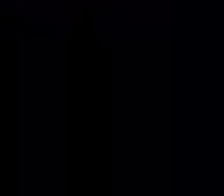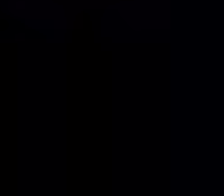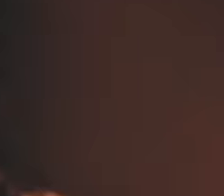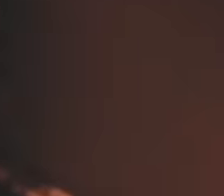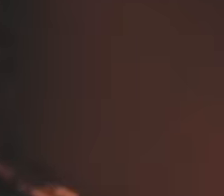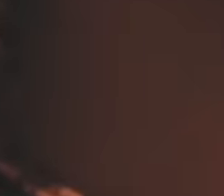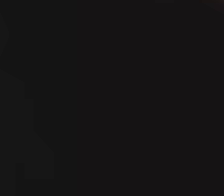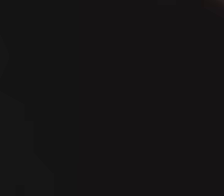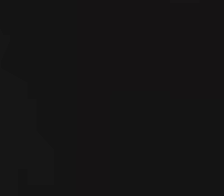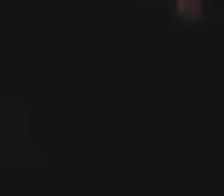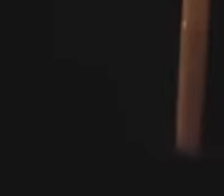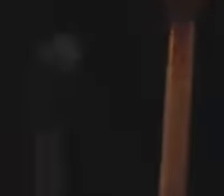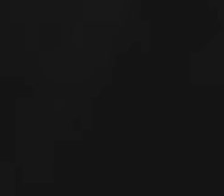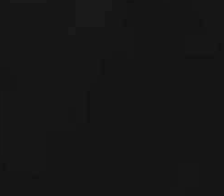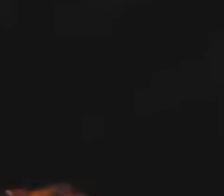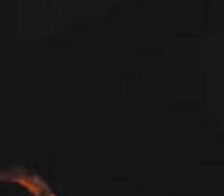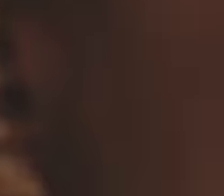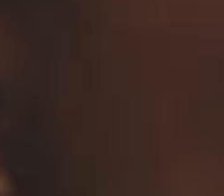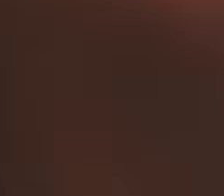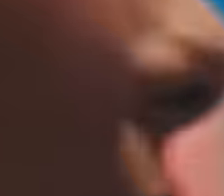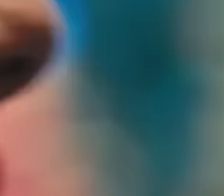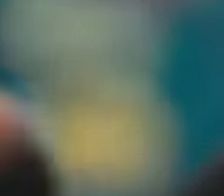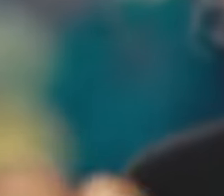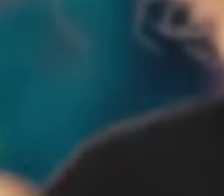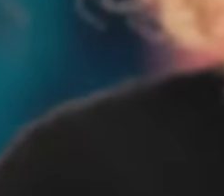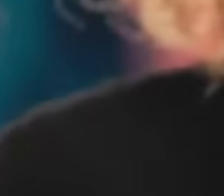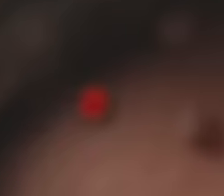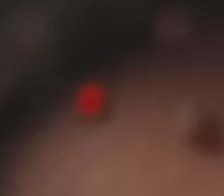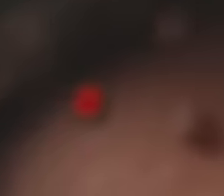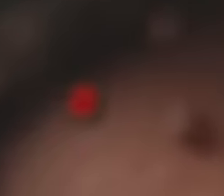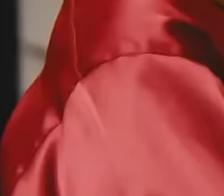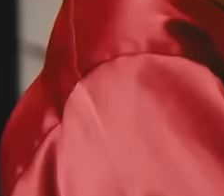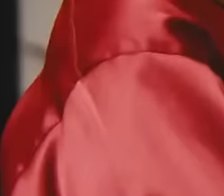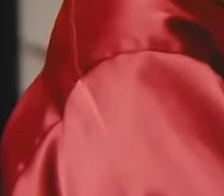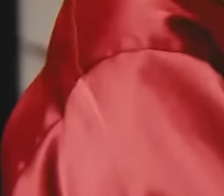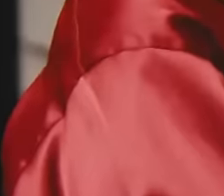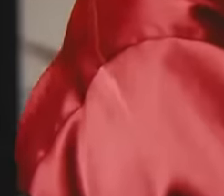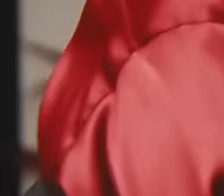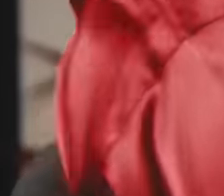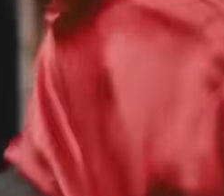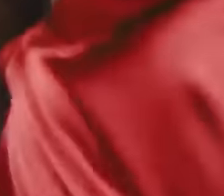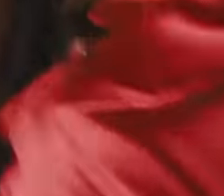others trying to save on Carnival, Gabby thought she should go for 50% off makeup.